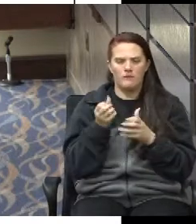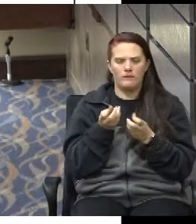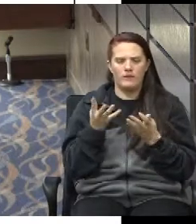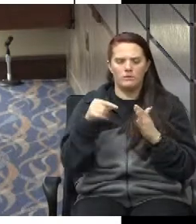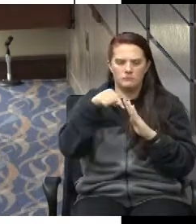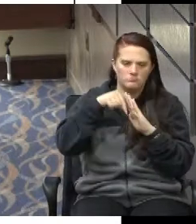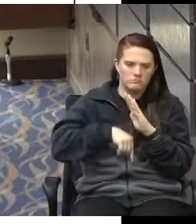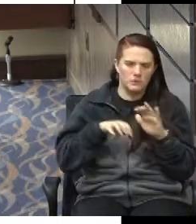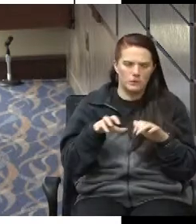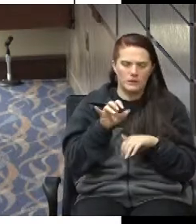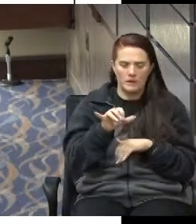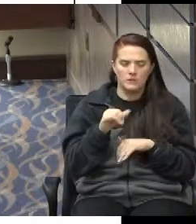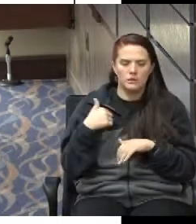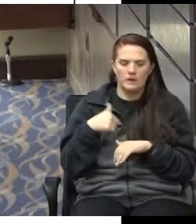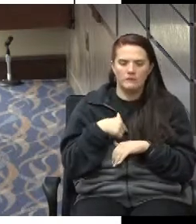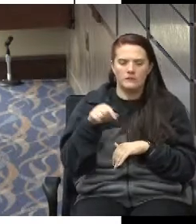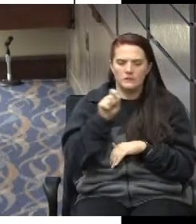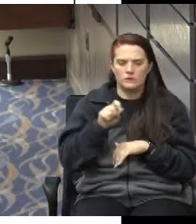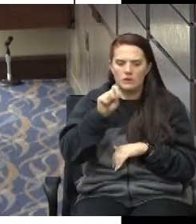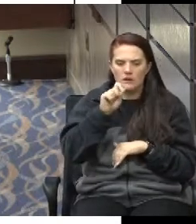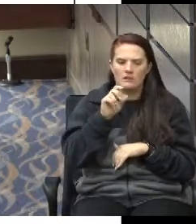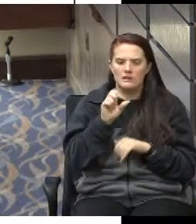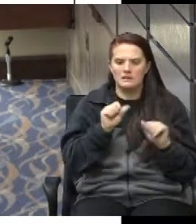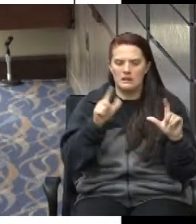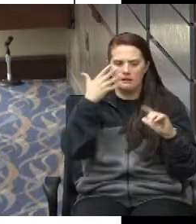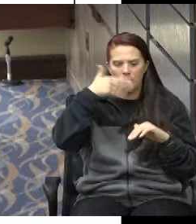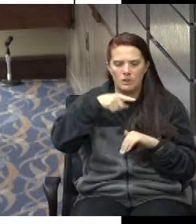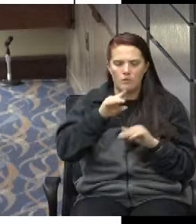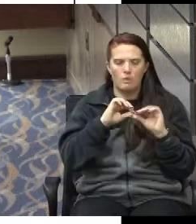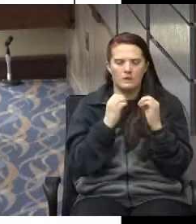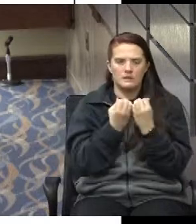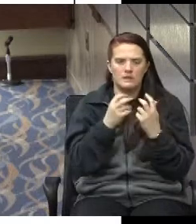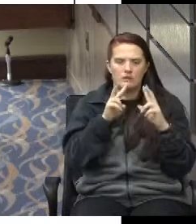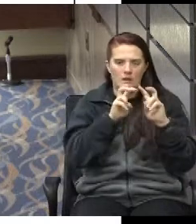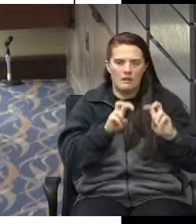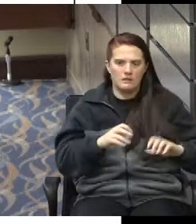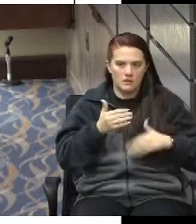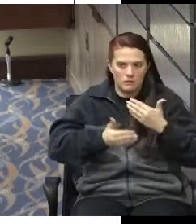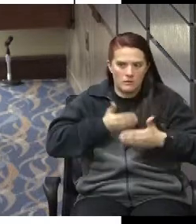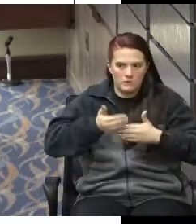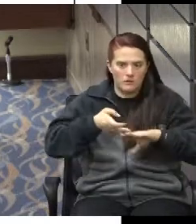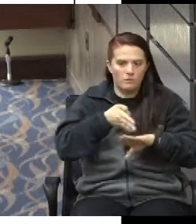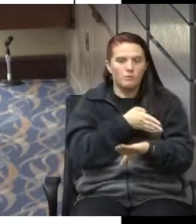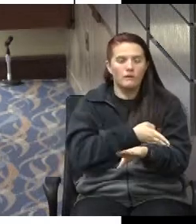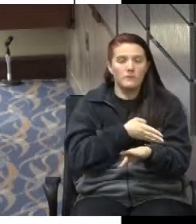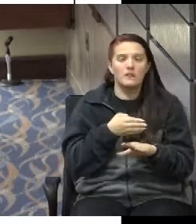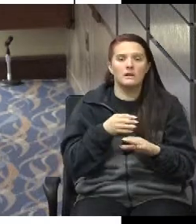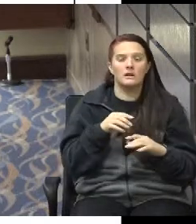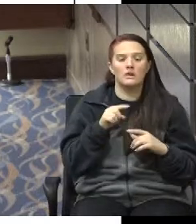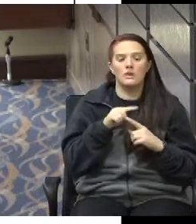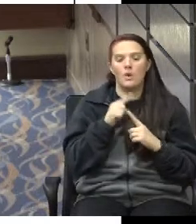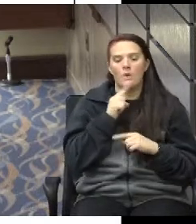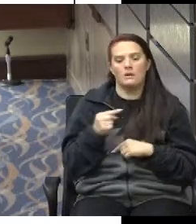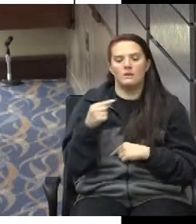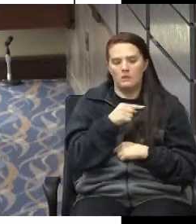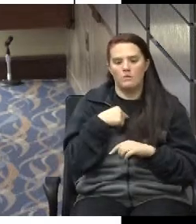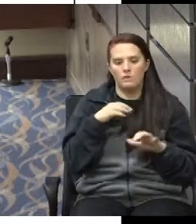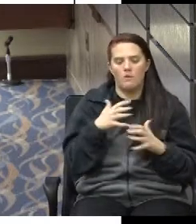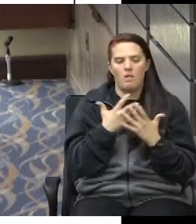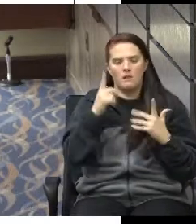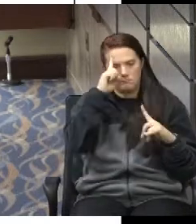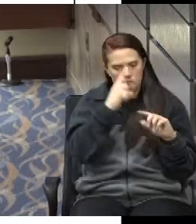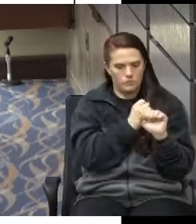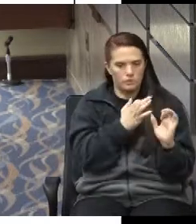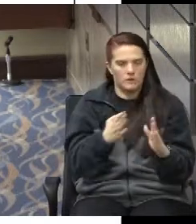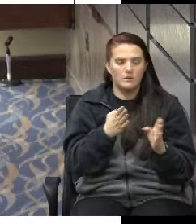deep in doing those. We've circled on here on the slide in front of you the organizational analysis and process improvement. Going counterclockwise, we do a lot of strategic